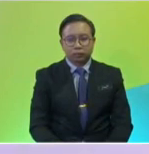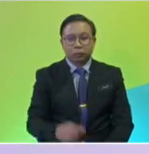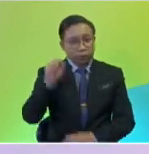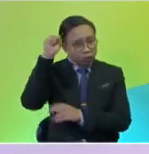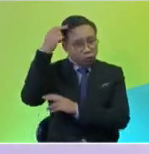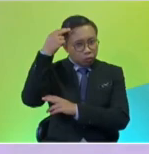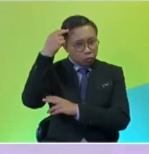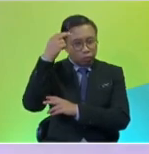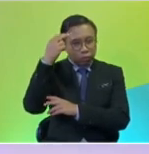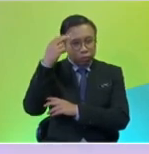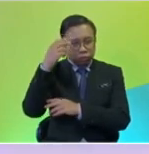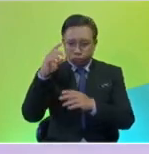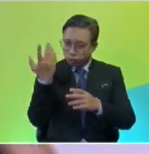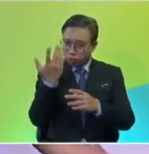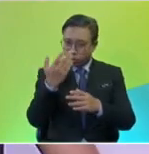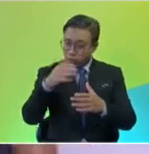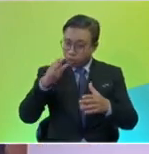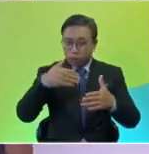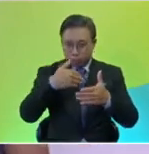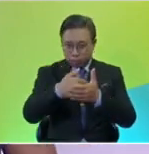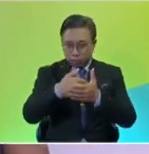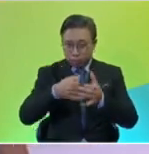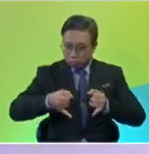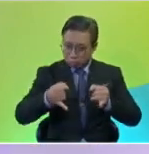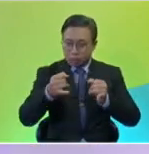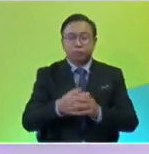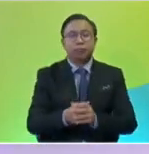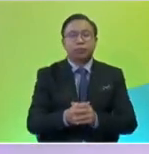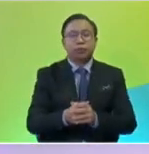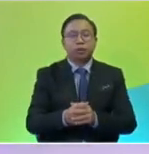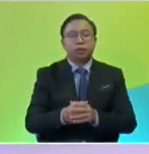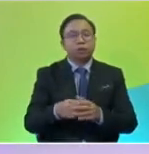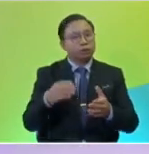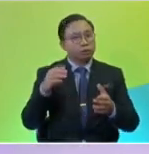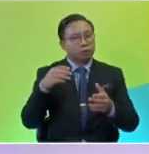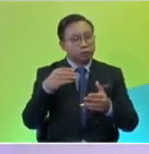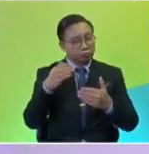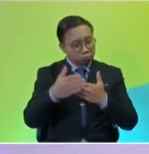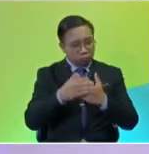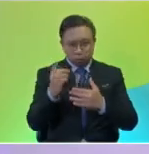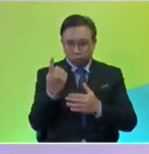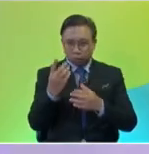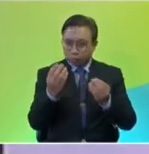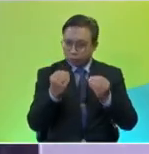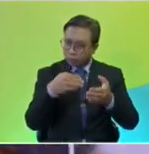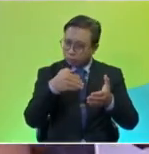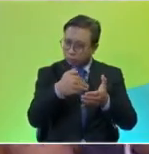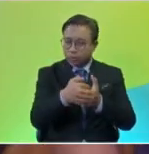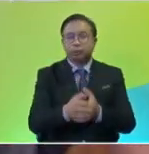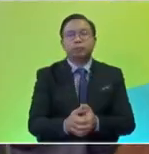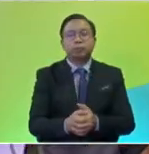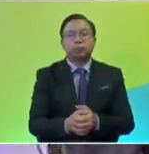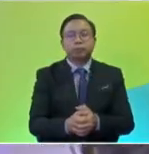Sean, Sean, are we on the right track, Sean? Yep, we are almost there. Just almost there. Just okay, a few meters. All